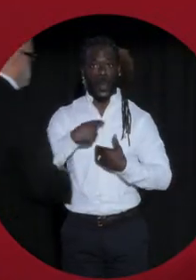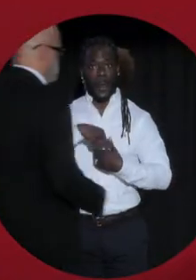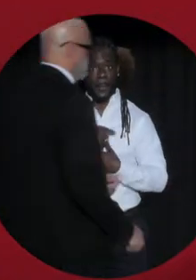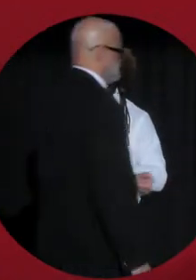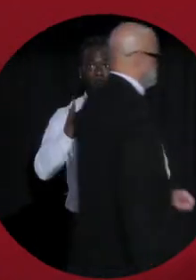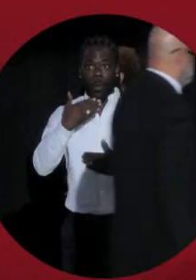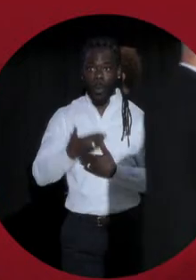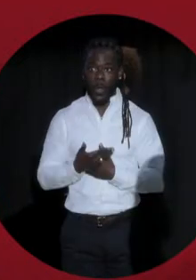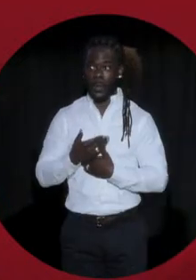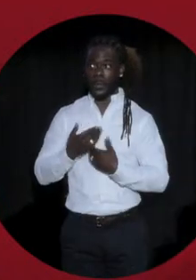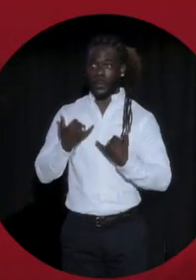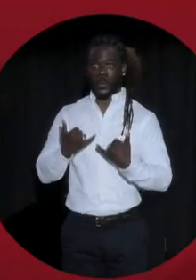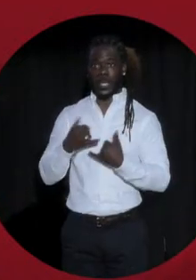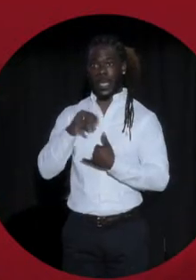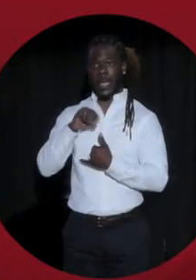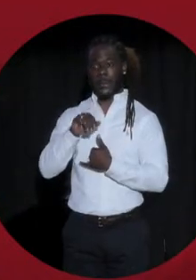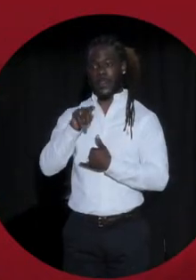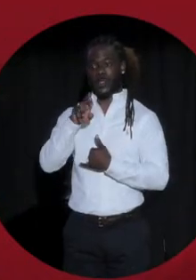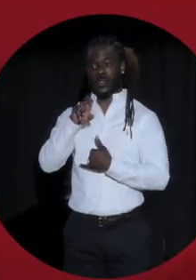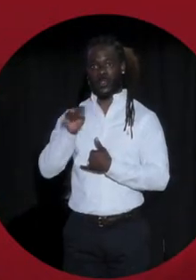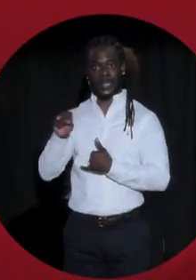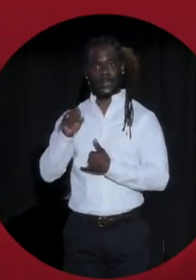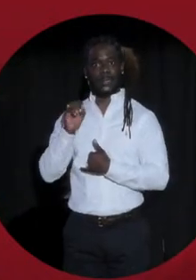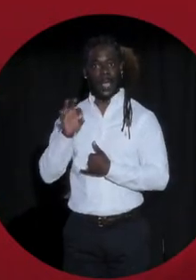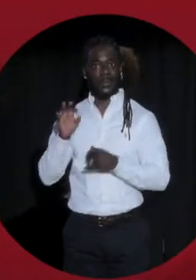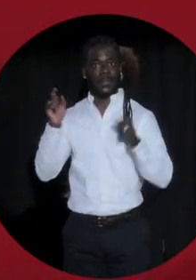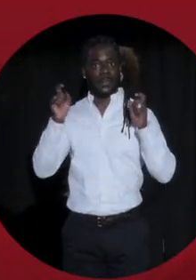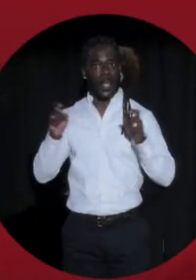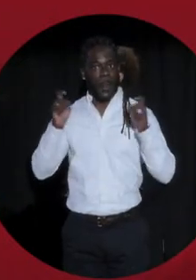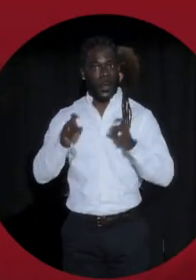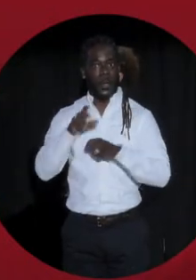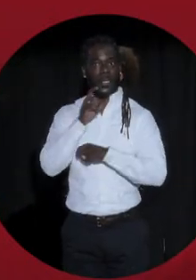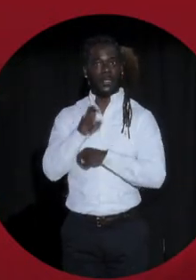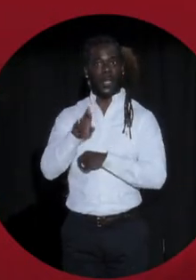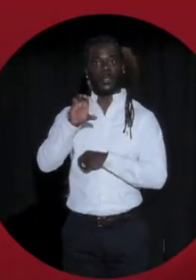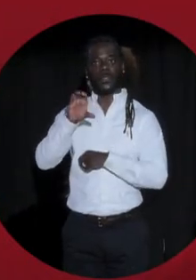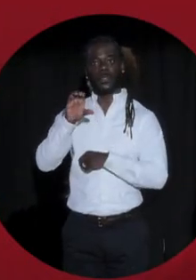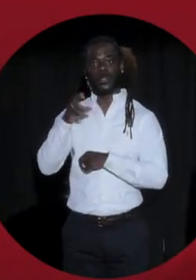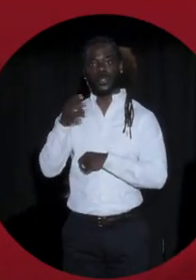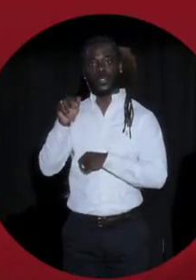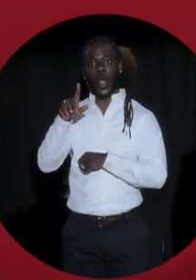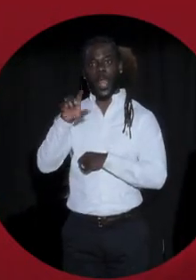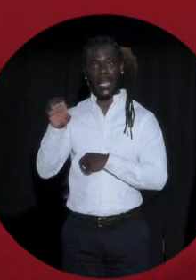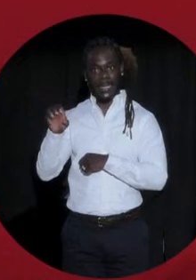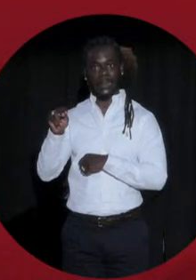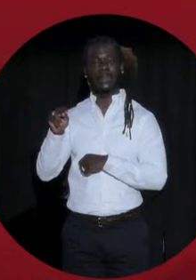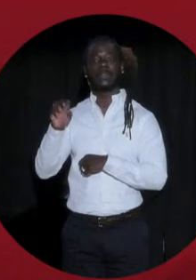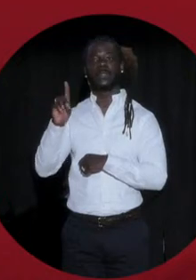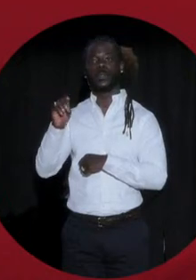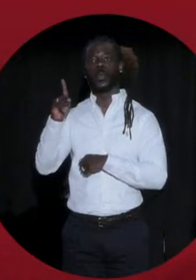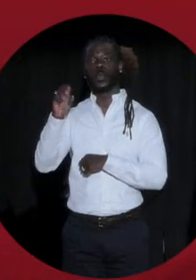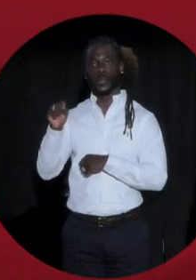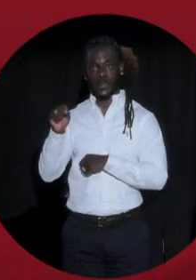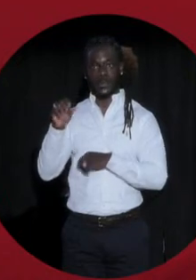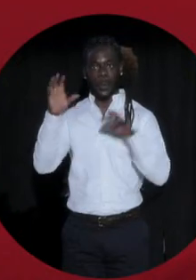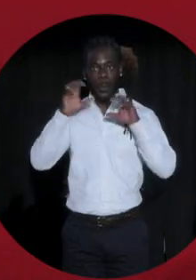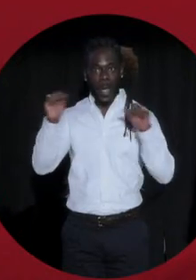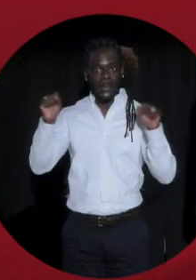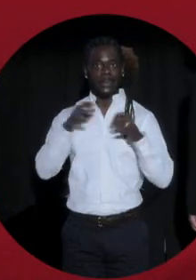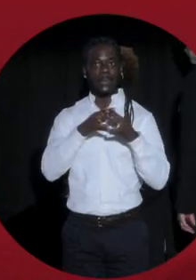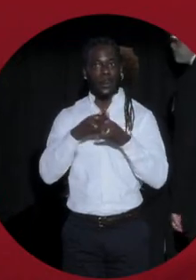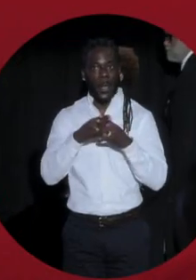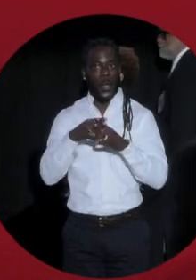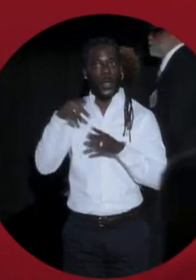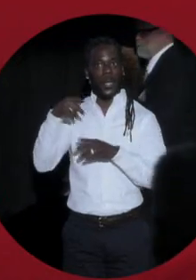today's mistress of ceremony, Dr. Charlene Mickens-Dukes, President Emerita,